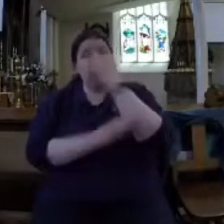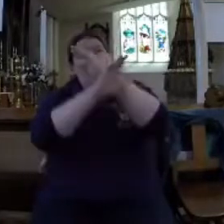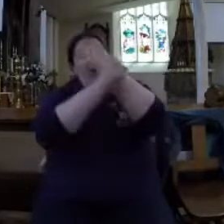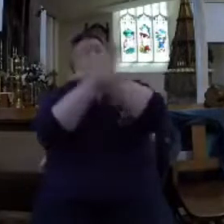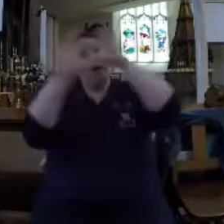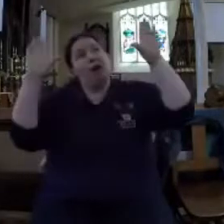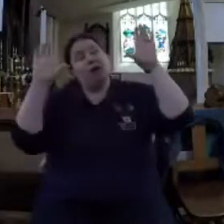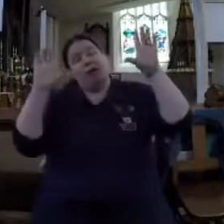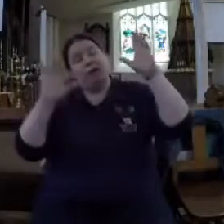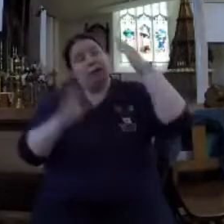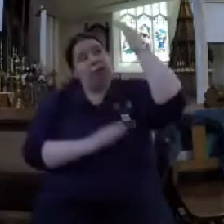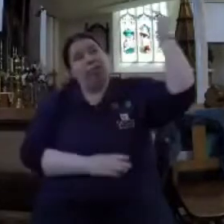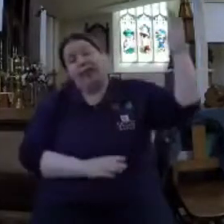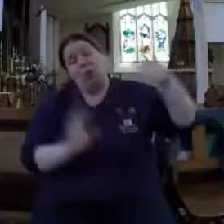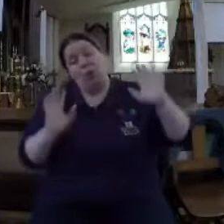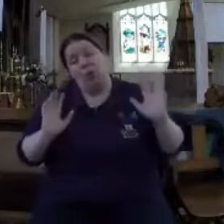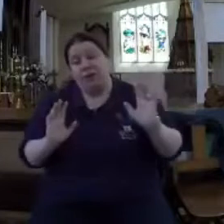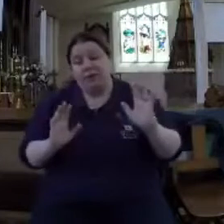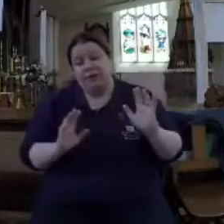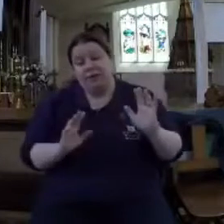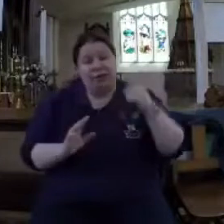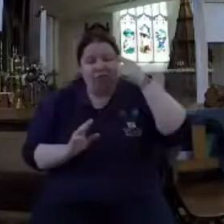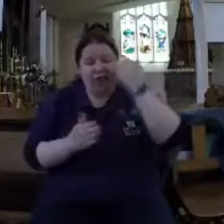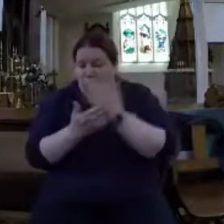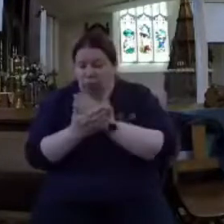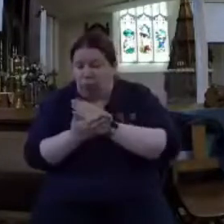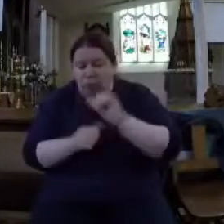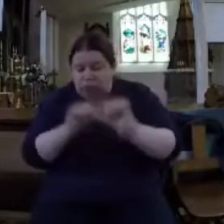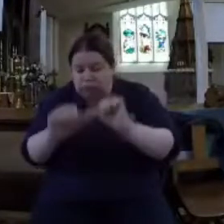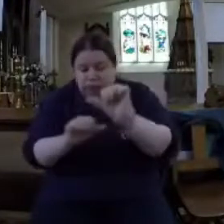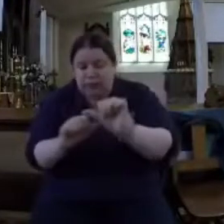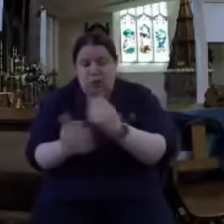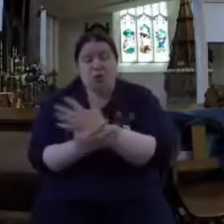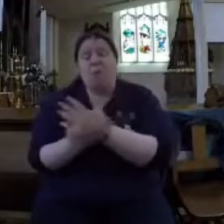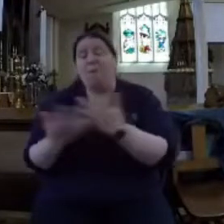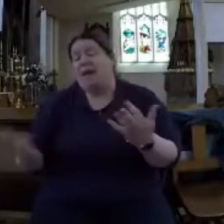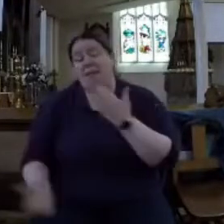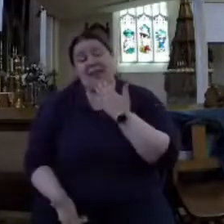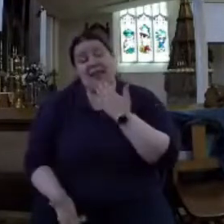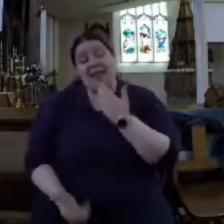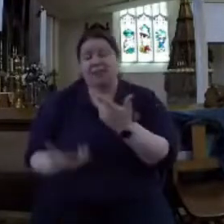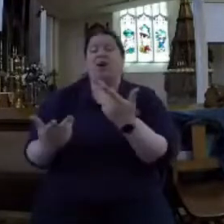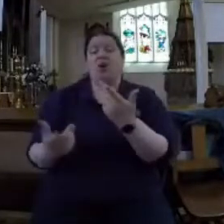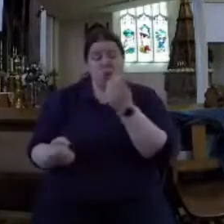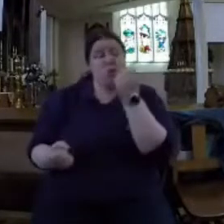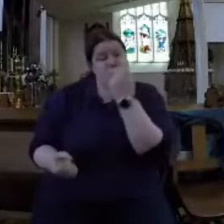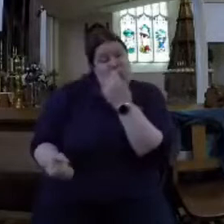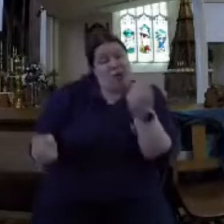might call him. He makes a lot of mistakes that seem like they're pretty easy to